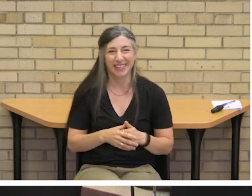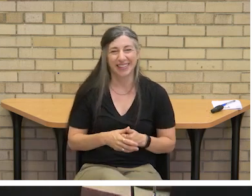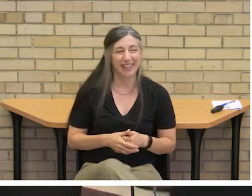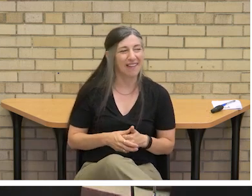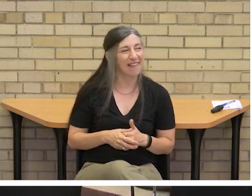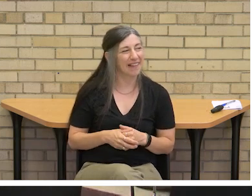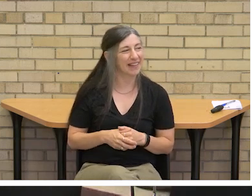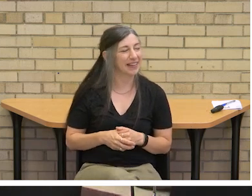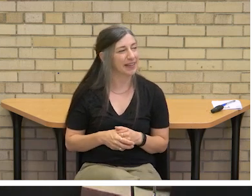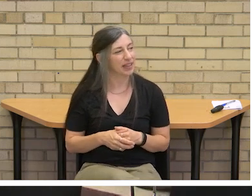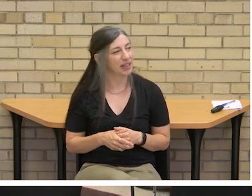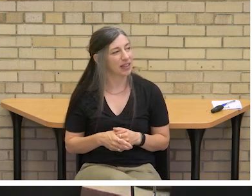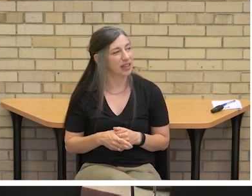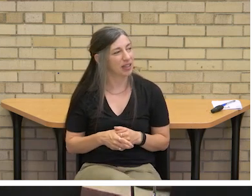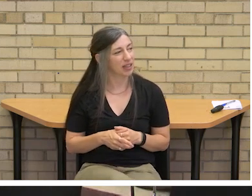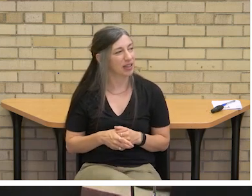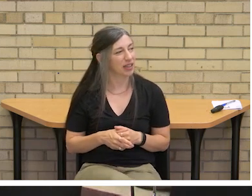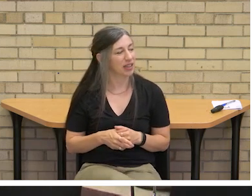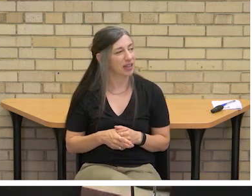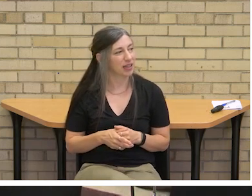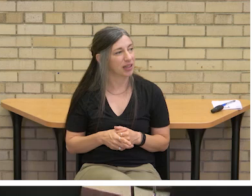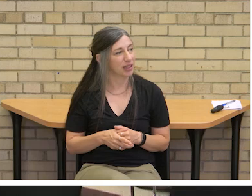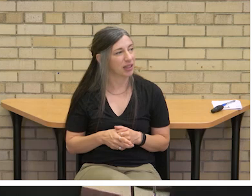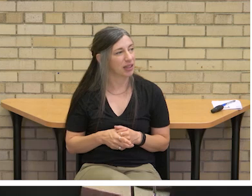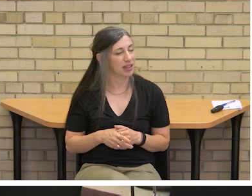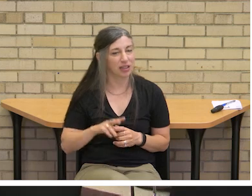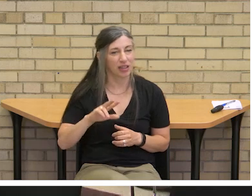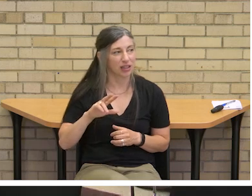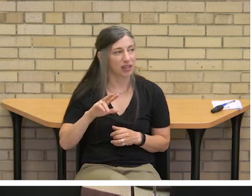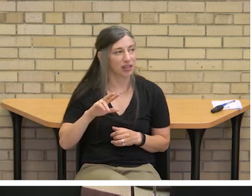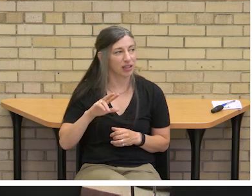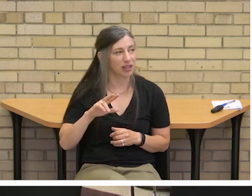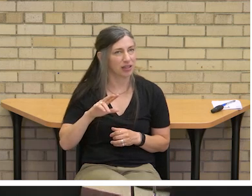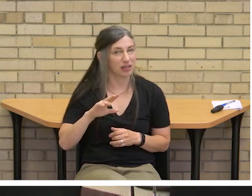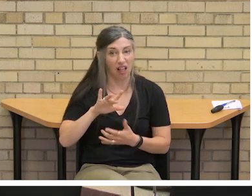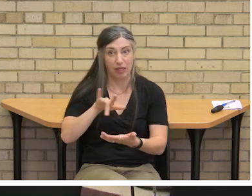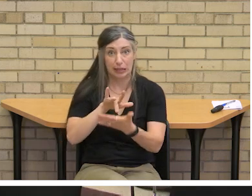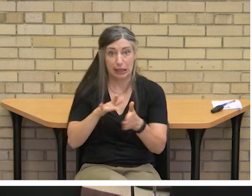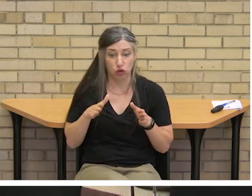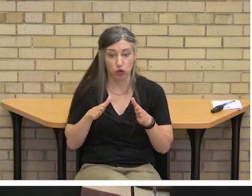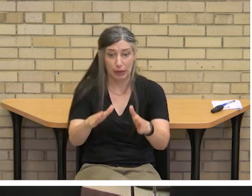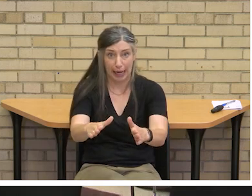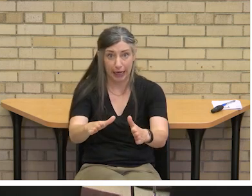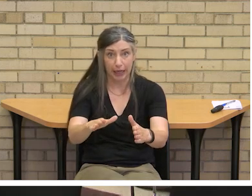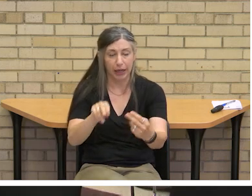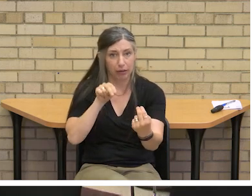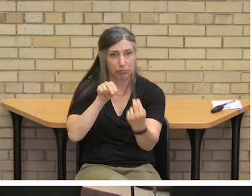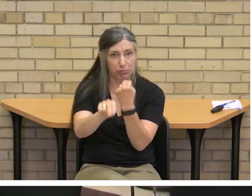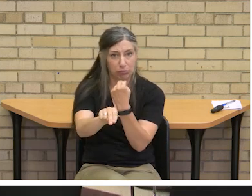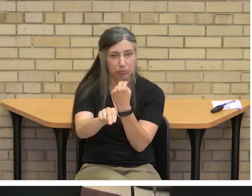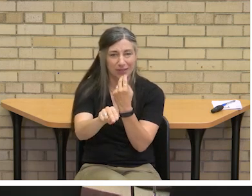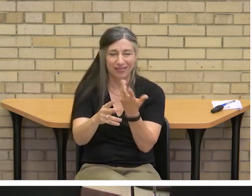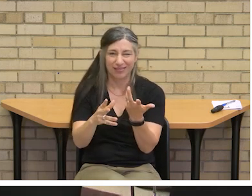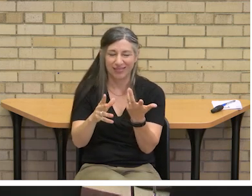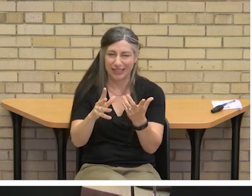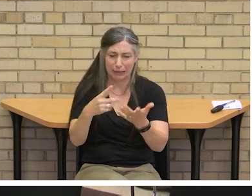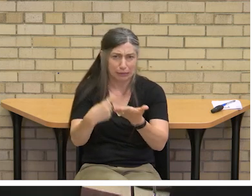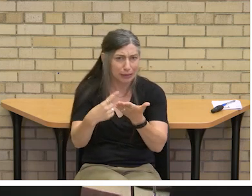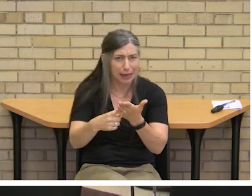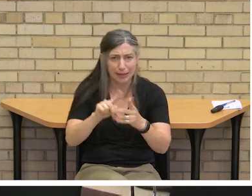Was there any discussion of rotating the direction of the third/center lane depending upon the time of day, like with the Liberty